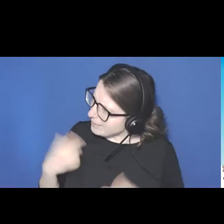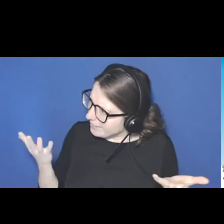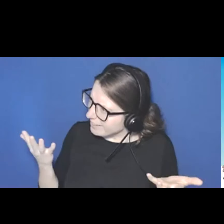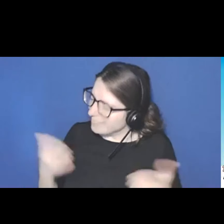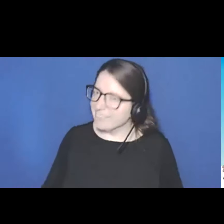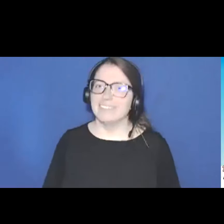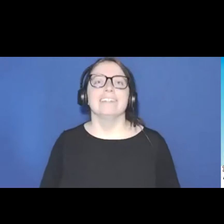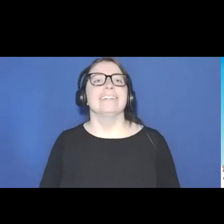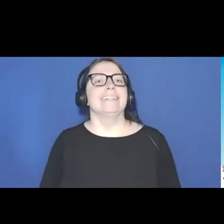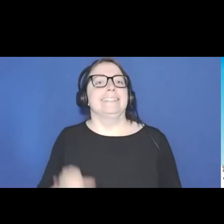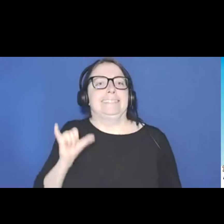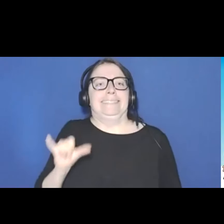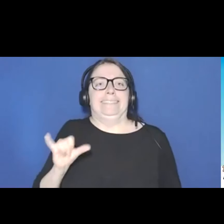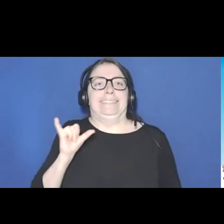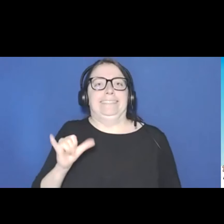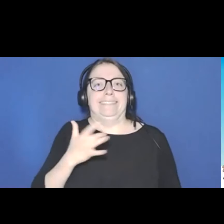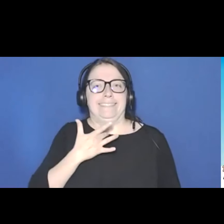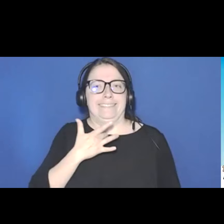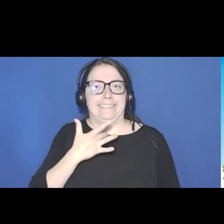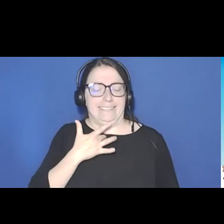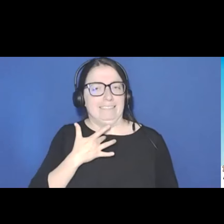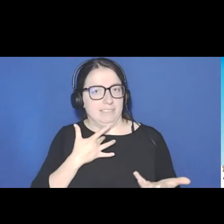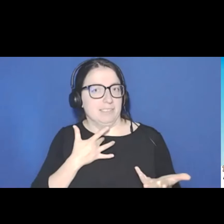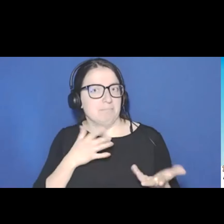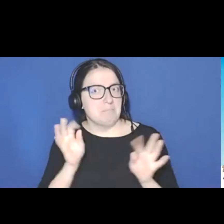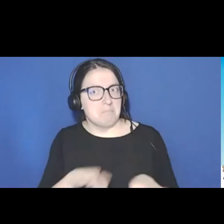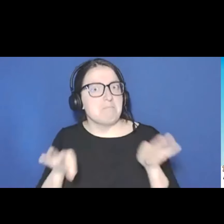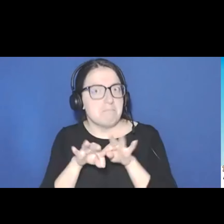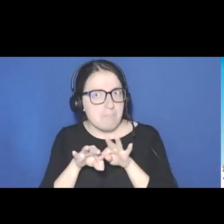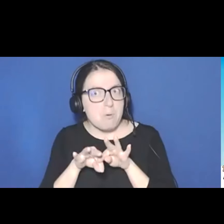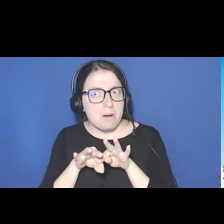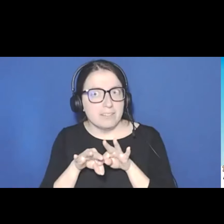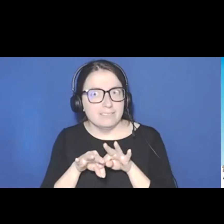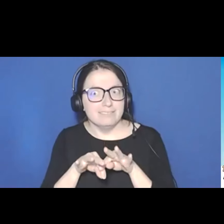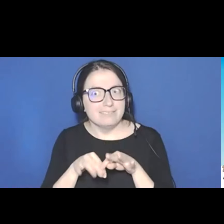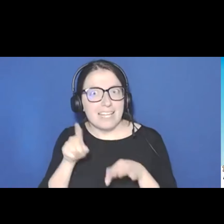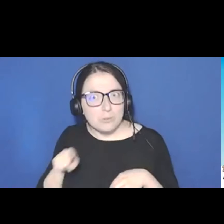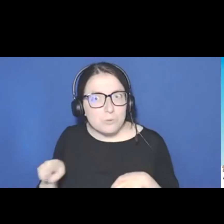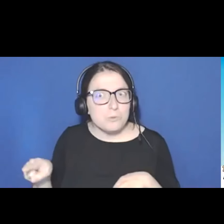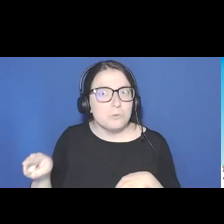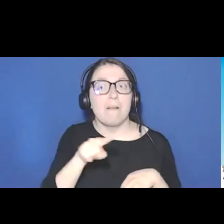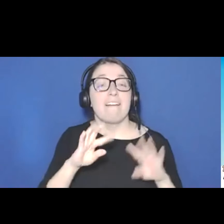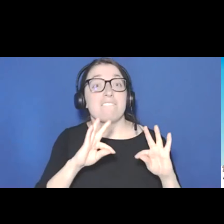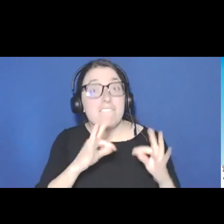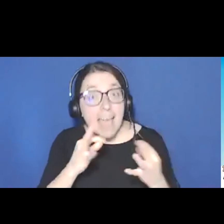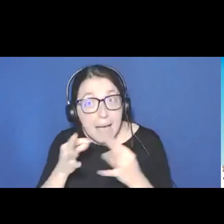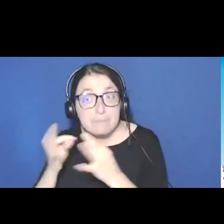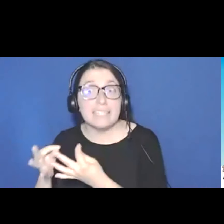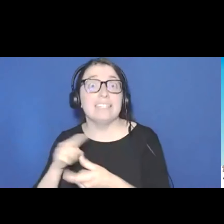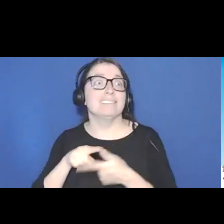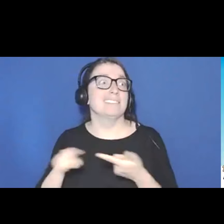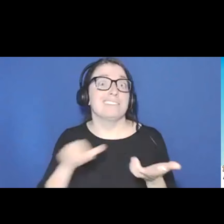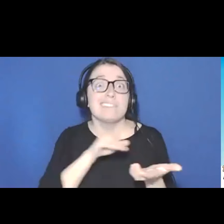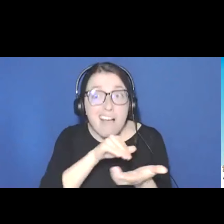that point that we really do need to make certain that all of you that all of the families and all of the providers here